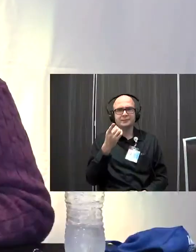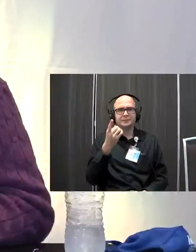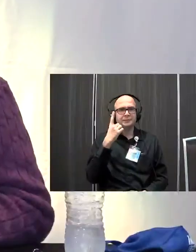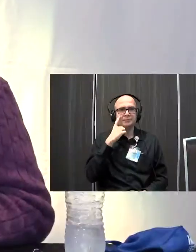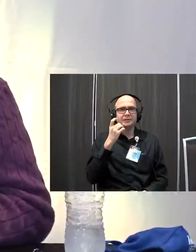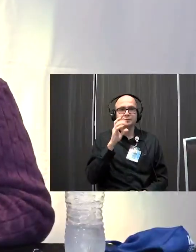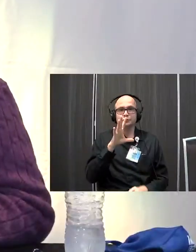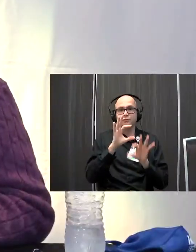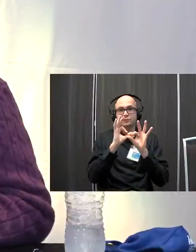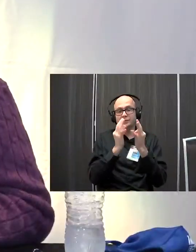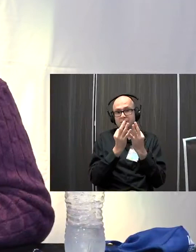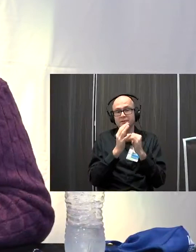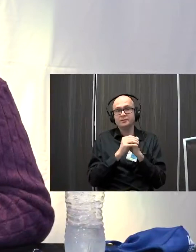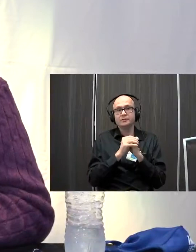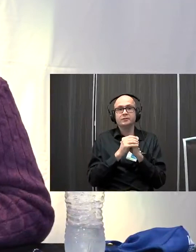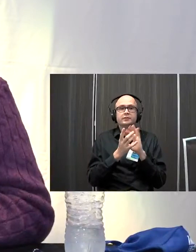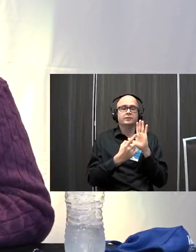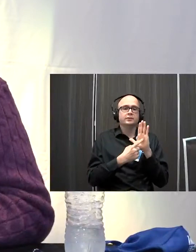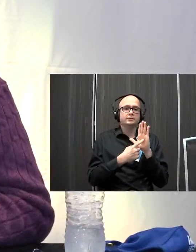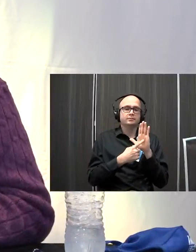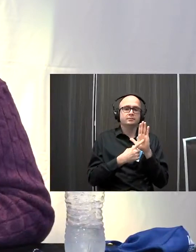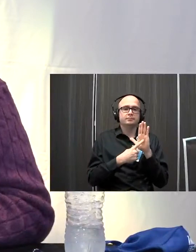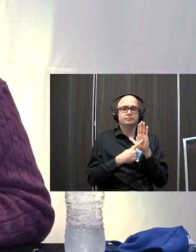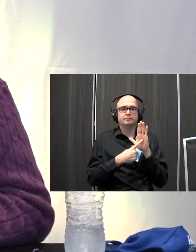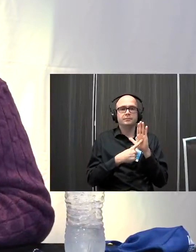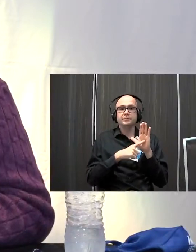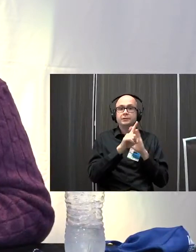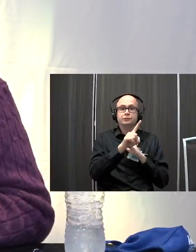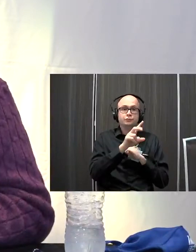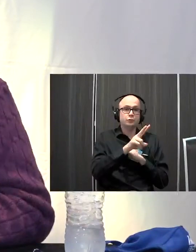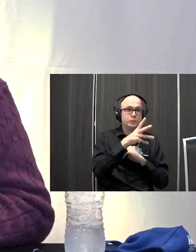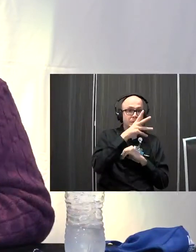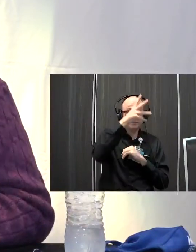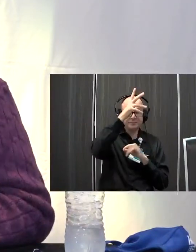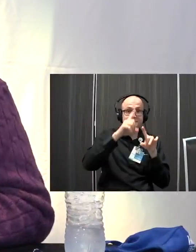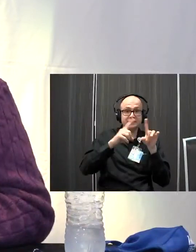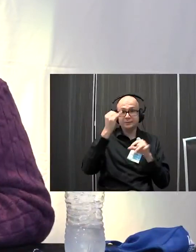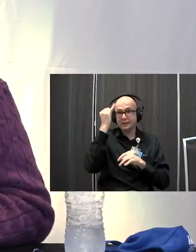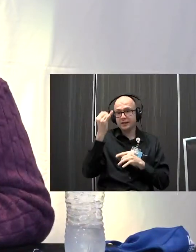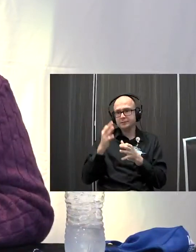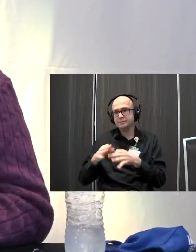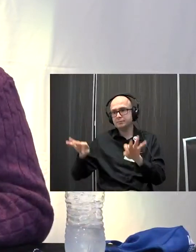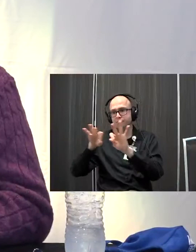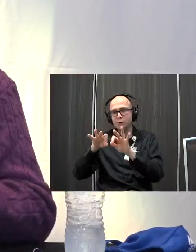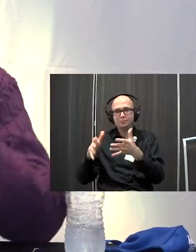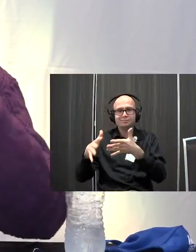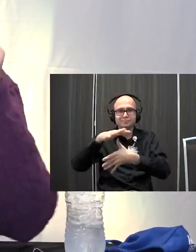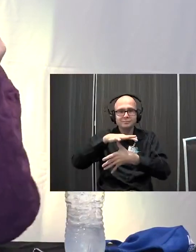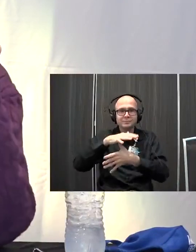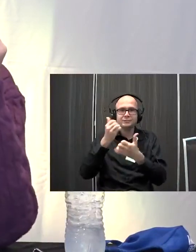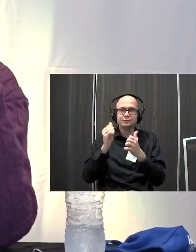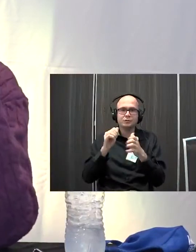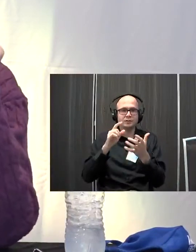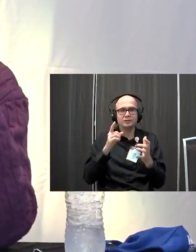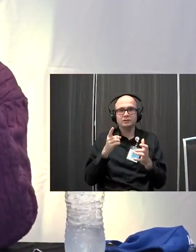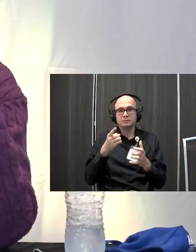across your family. So for example, two parents may have a different idea about what's most important. So trying to kind of get that, what do